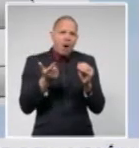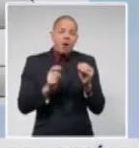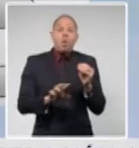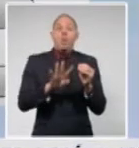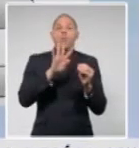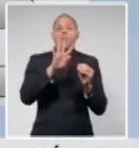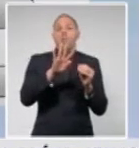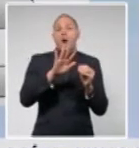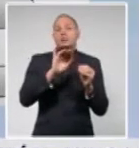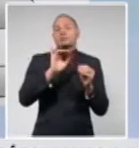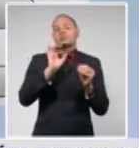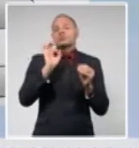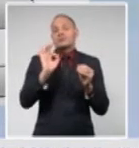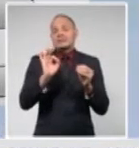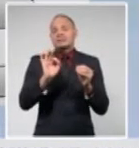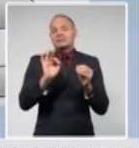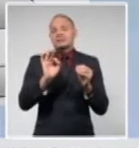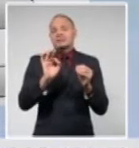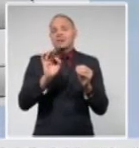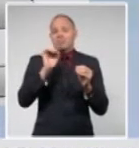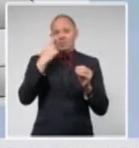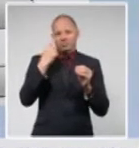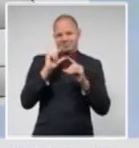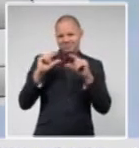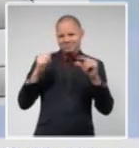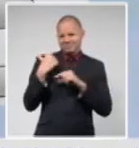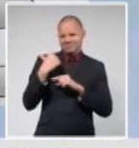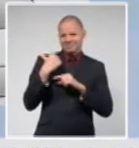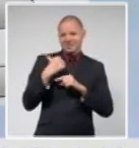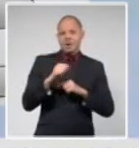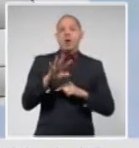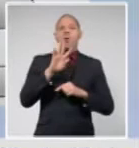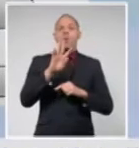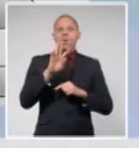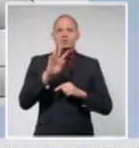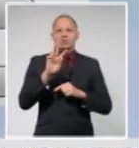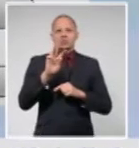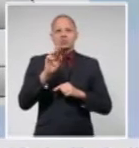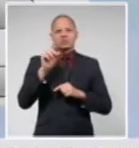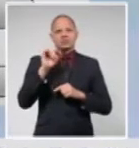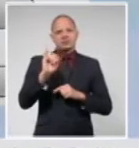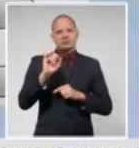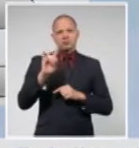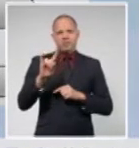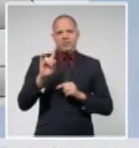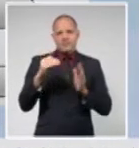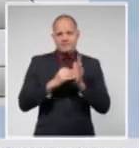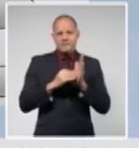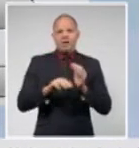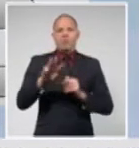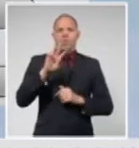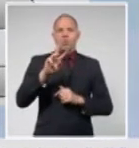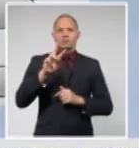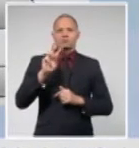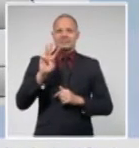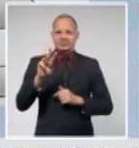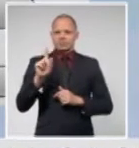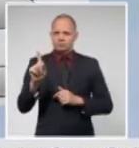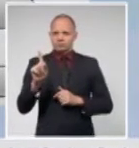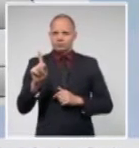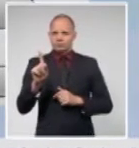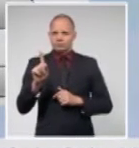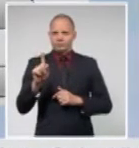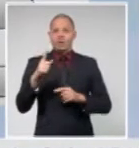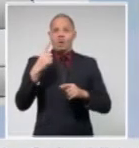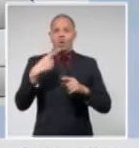7,138 samples processed, 42 tested positive for COVID-19.